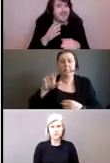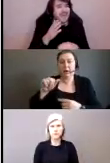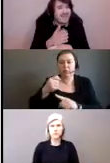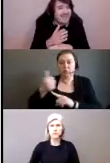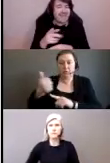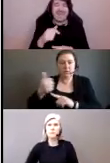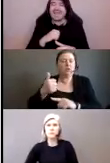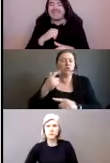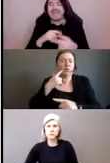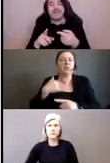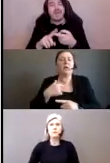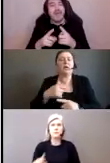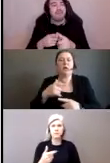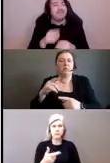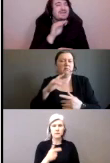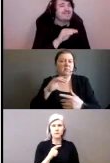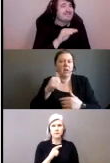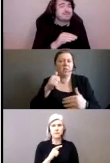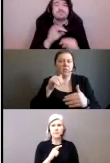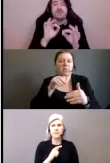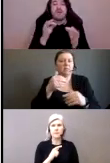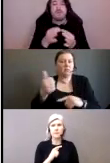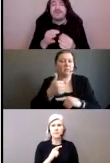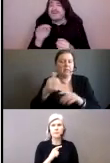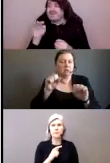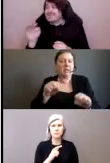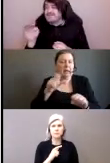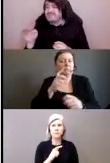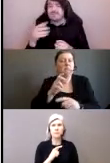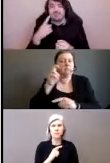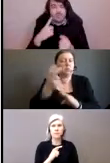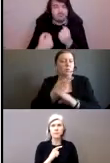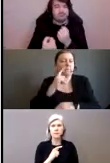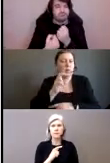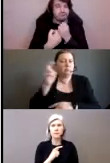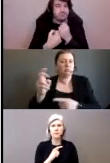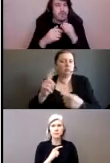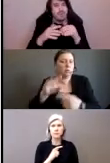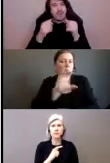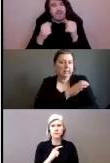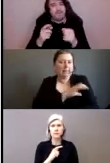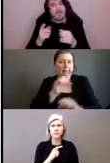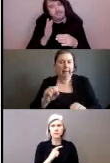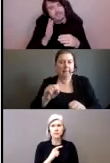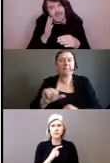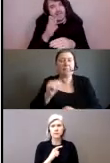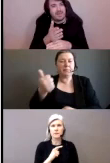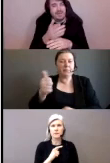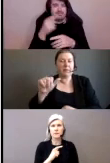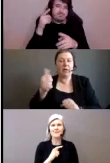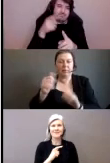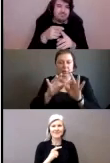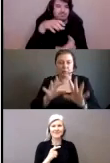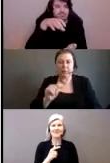to use those methods of transportation to access the vaccination sites. There will be designated paratranspo